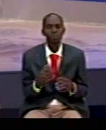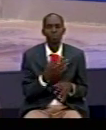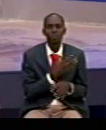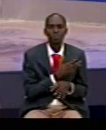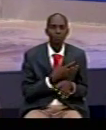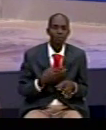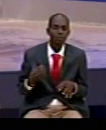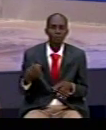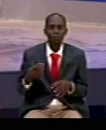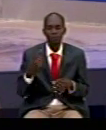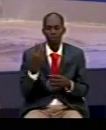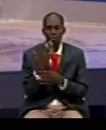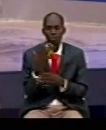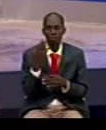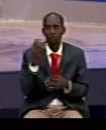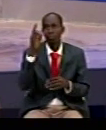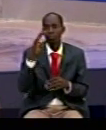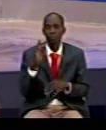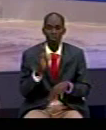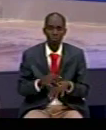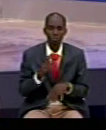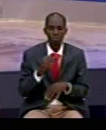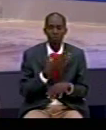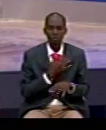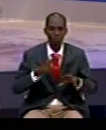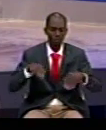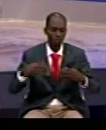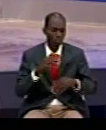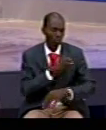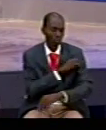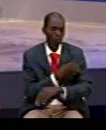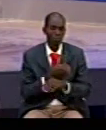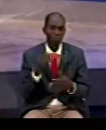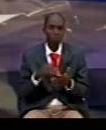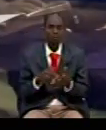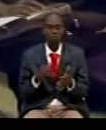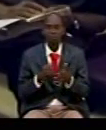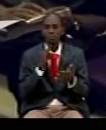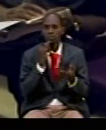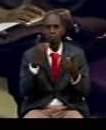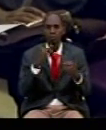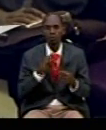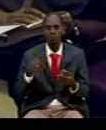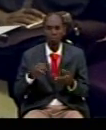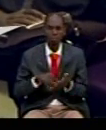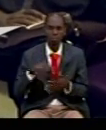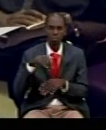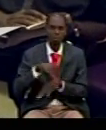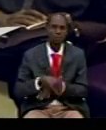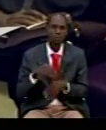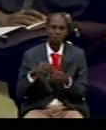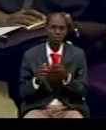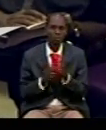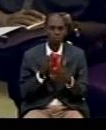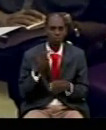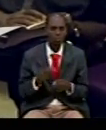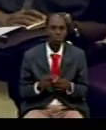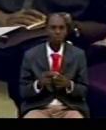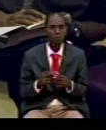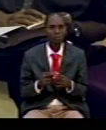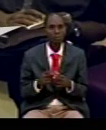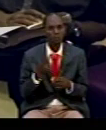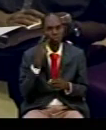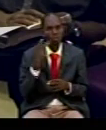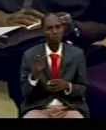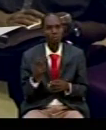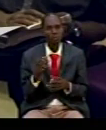And the hand touched him. Revitalization came. It's coming tonight. And look at